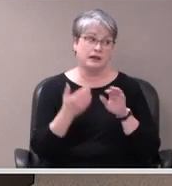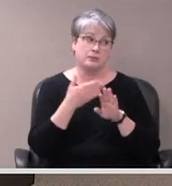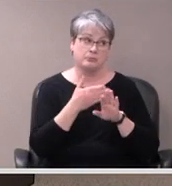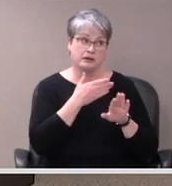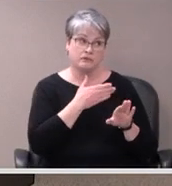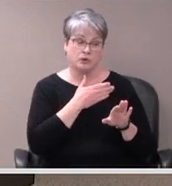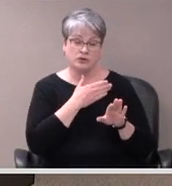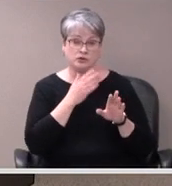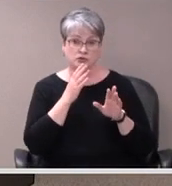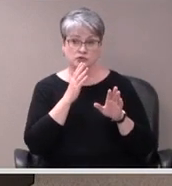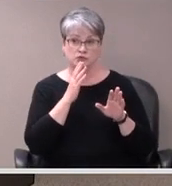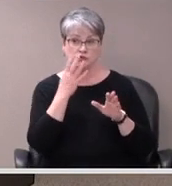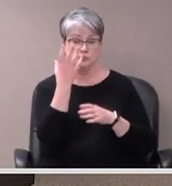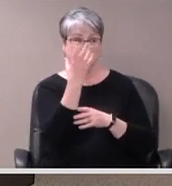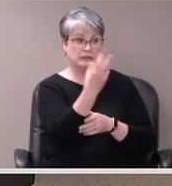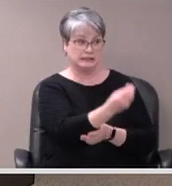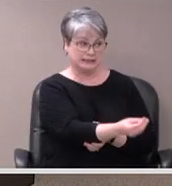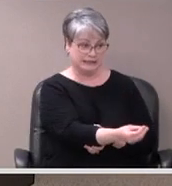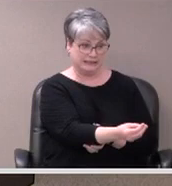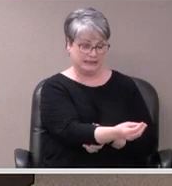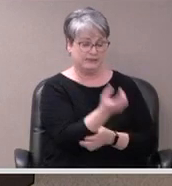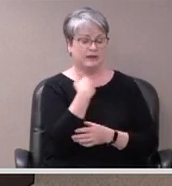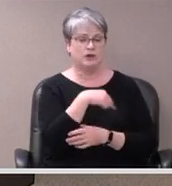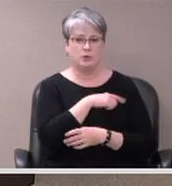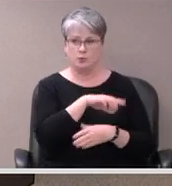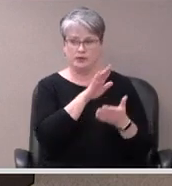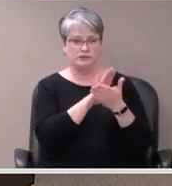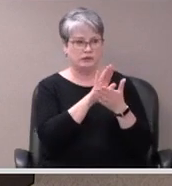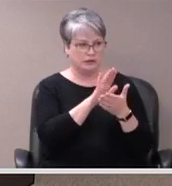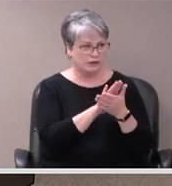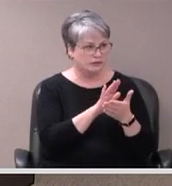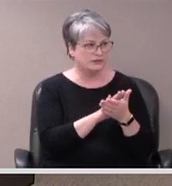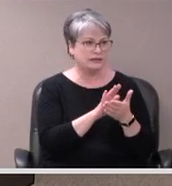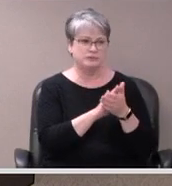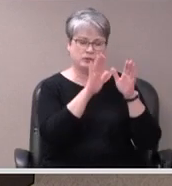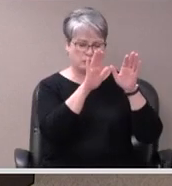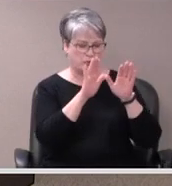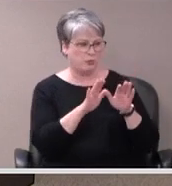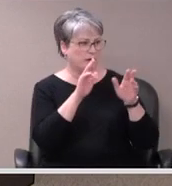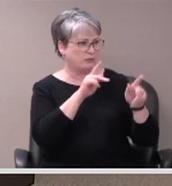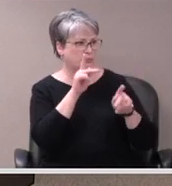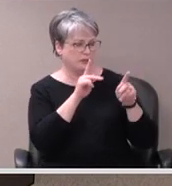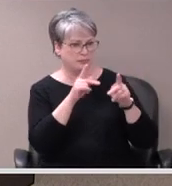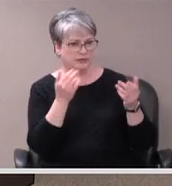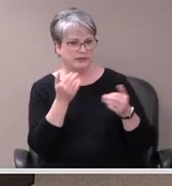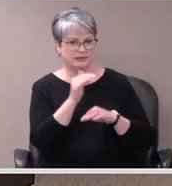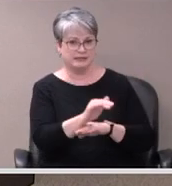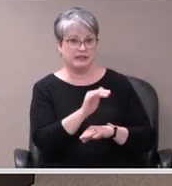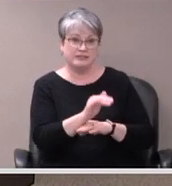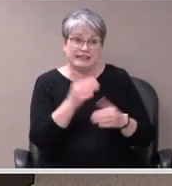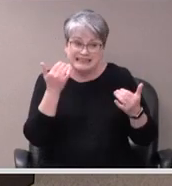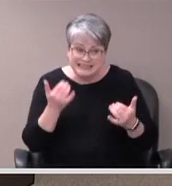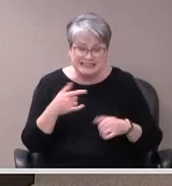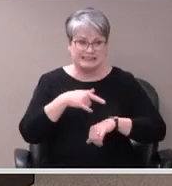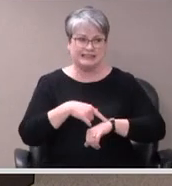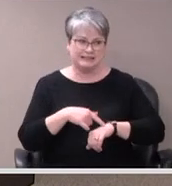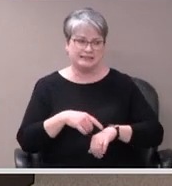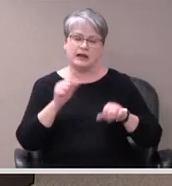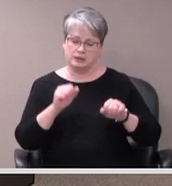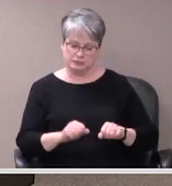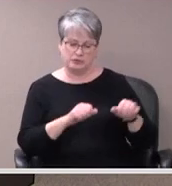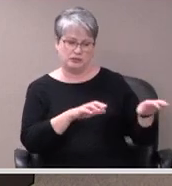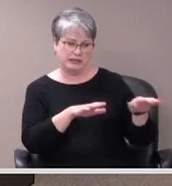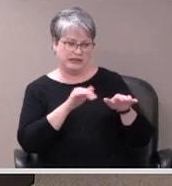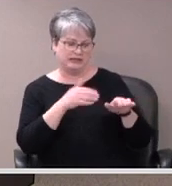the door, we have applauded and recognized some great people this evening, and this is the time when you get to leave, just before